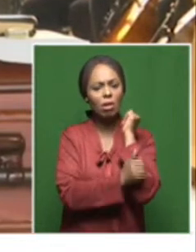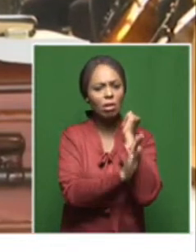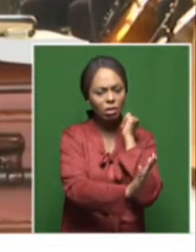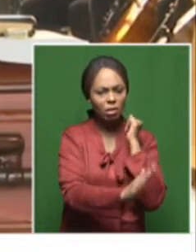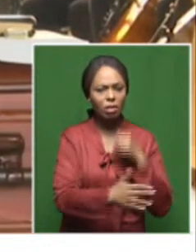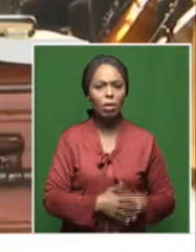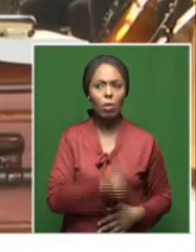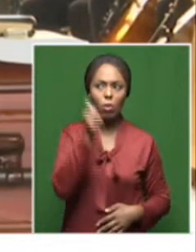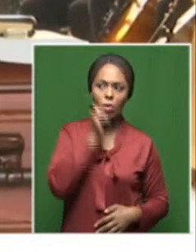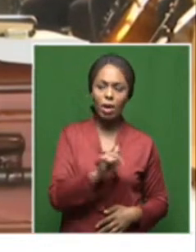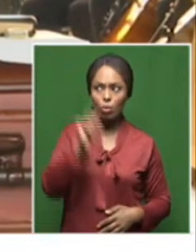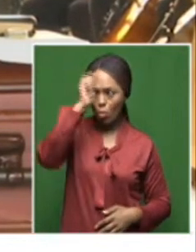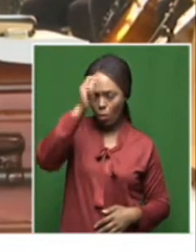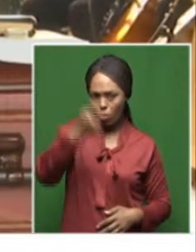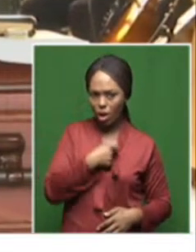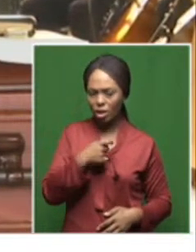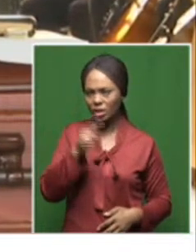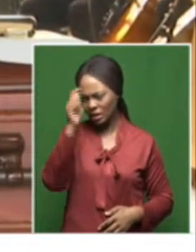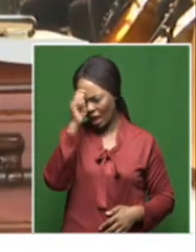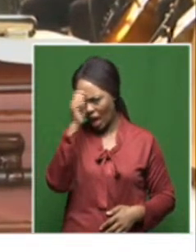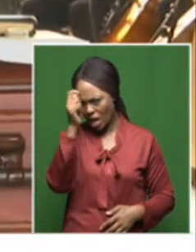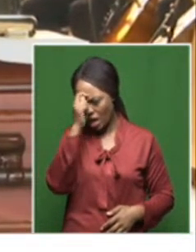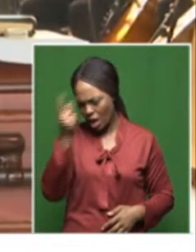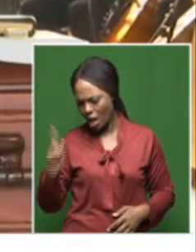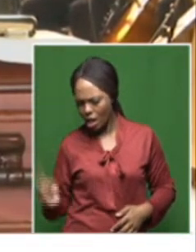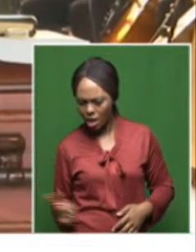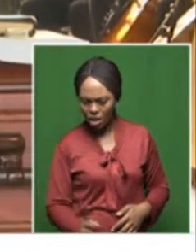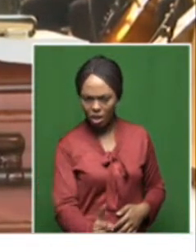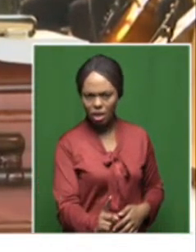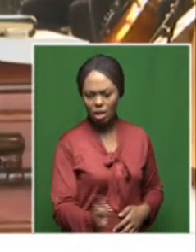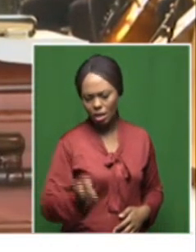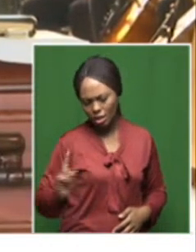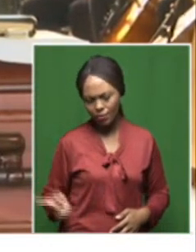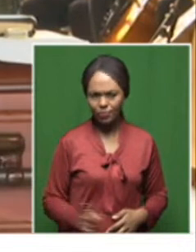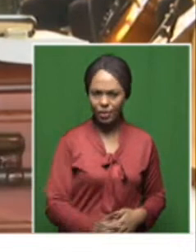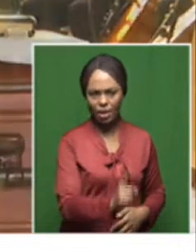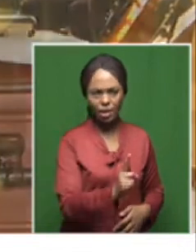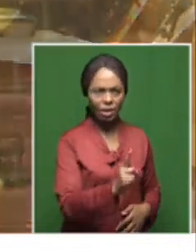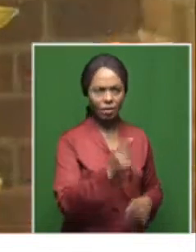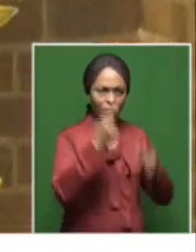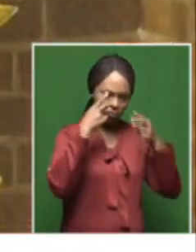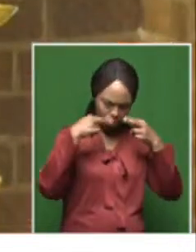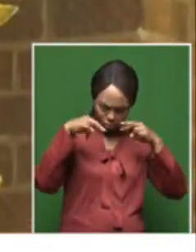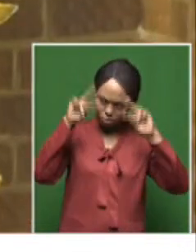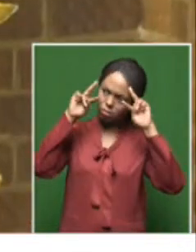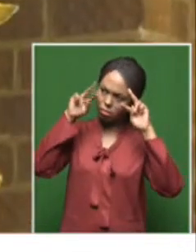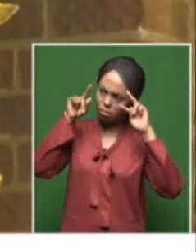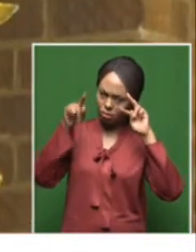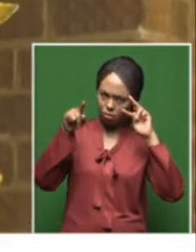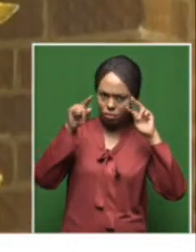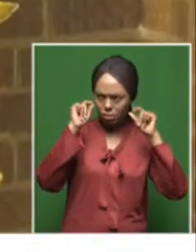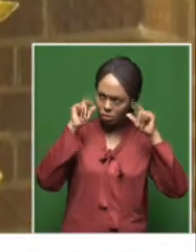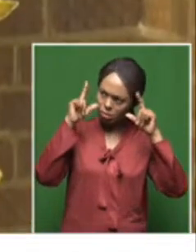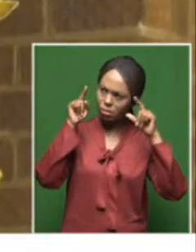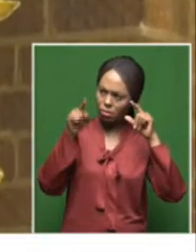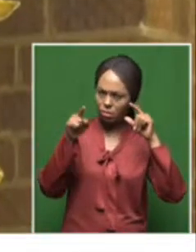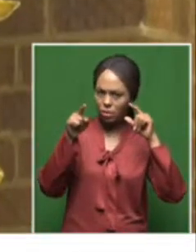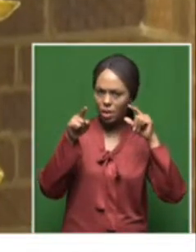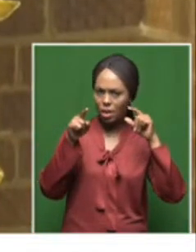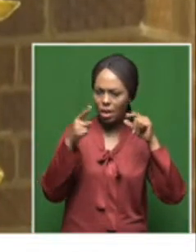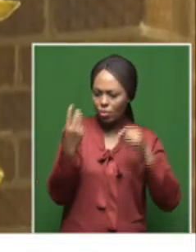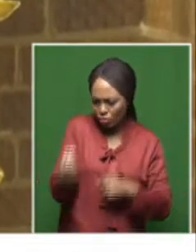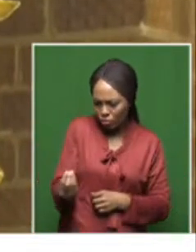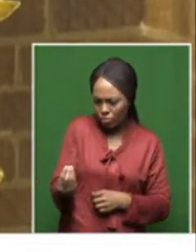in, her face lit up, and the little fellow could only do one